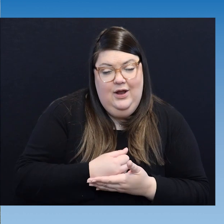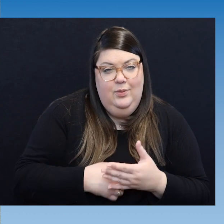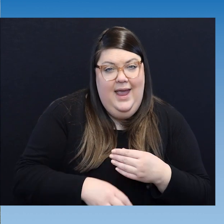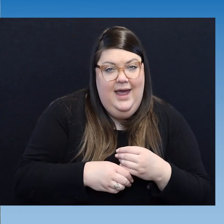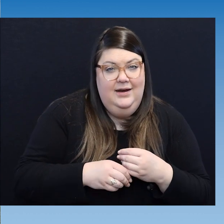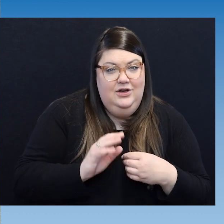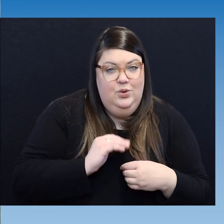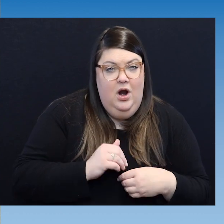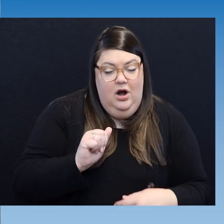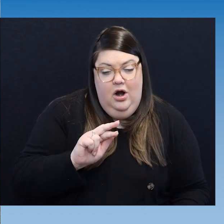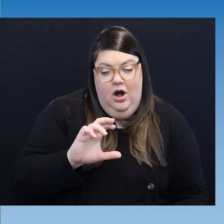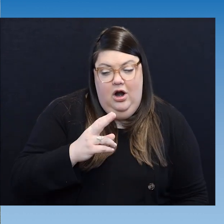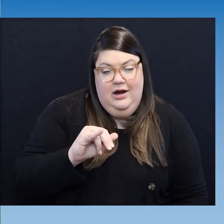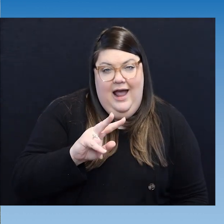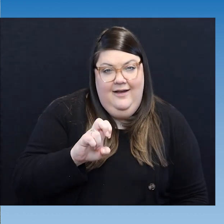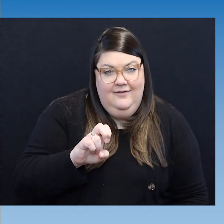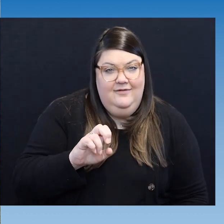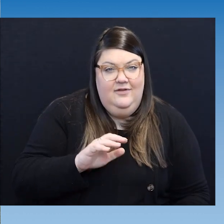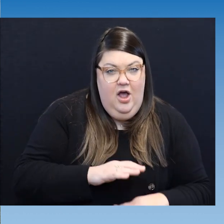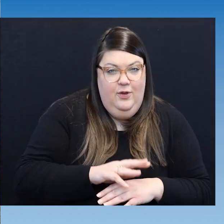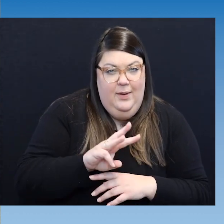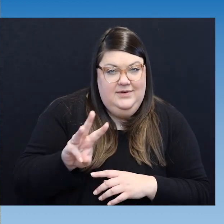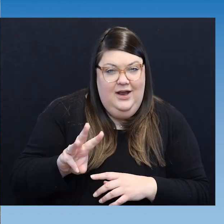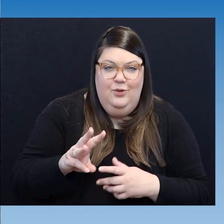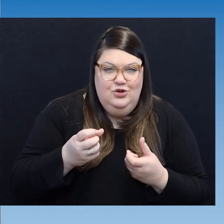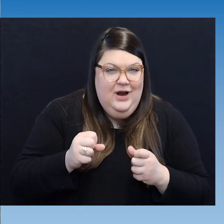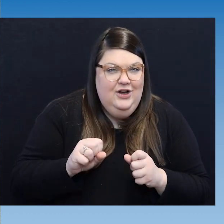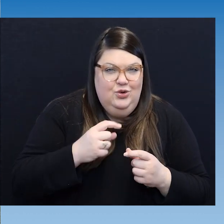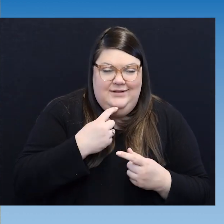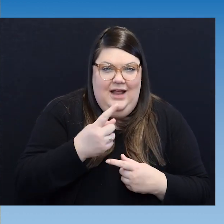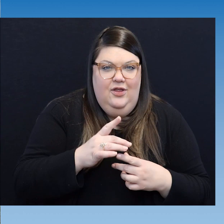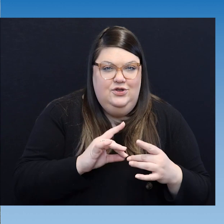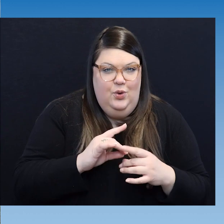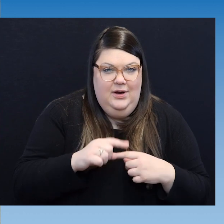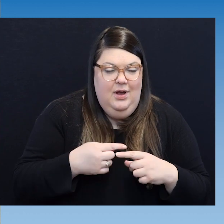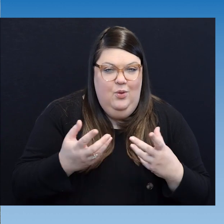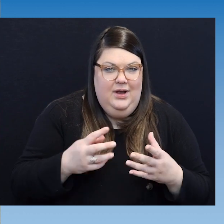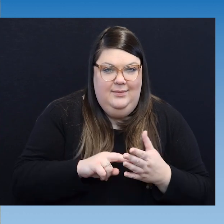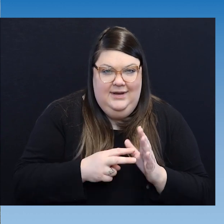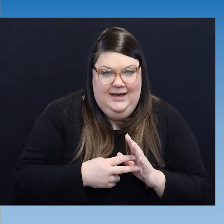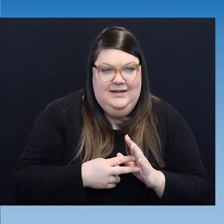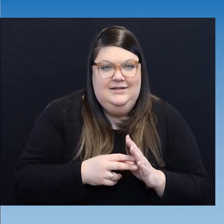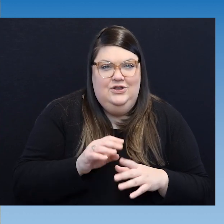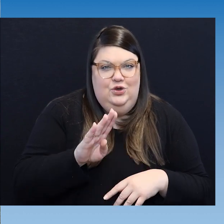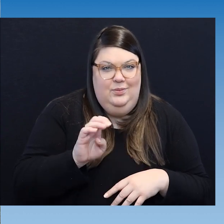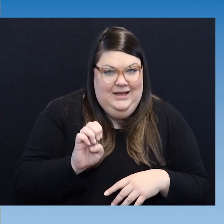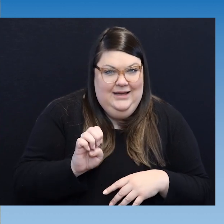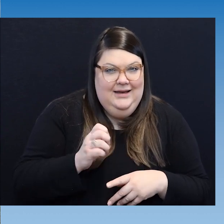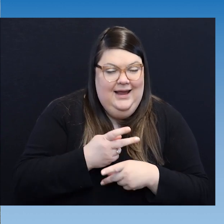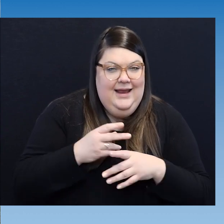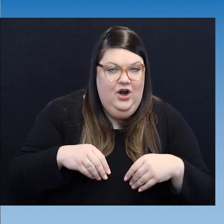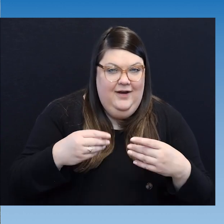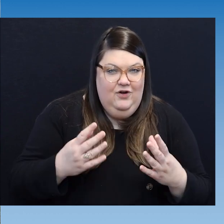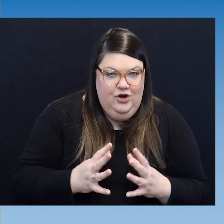on our website. So we're trying to just sort of collectively tell the story of what it means to be a caregiver,